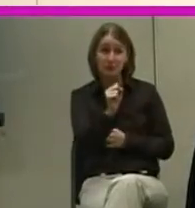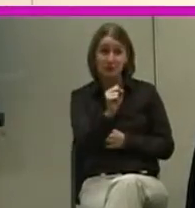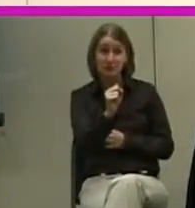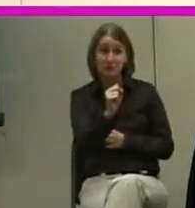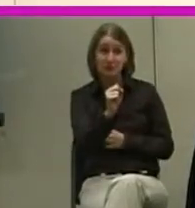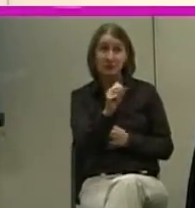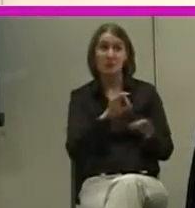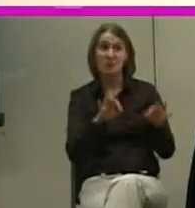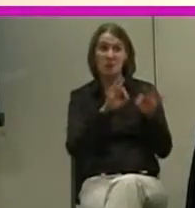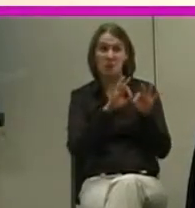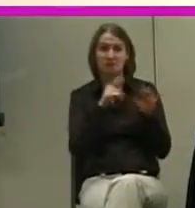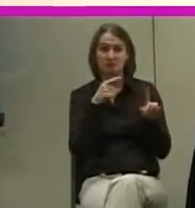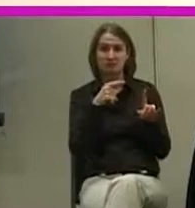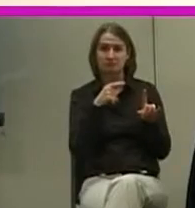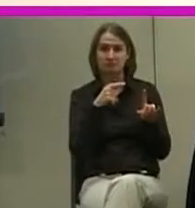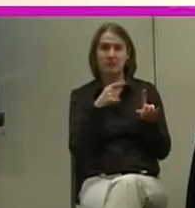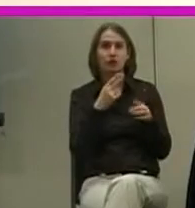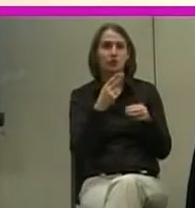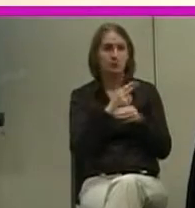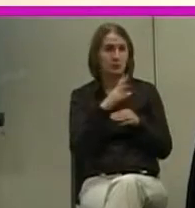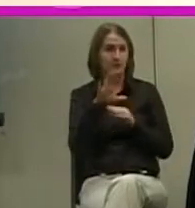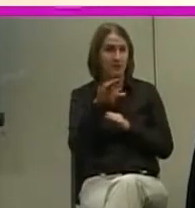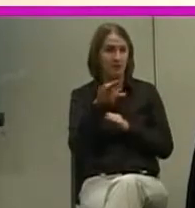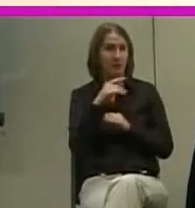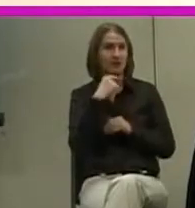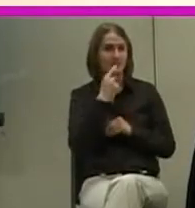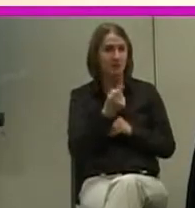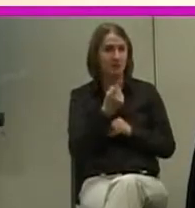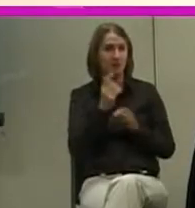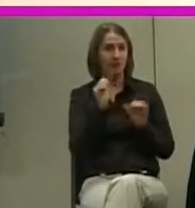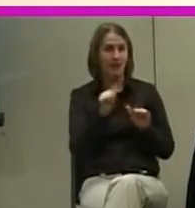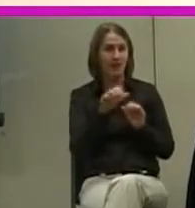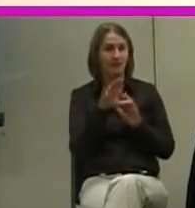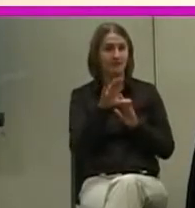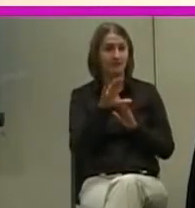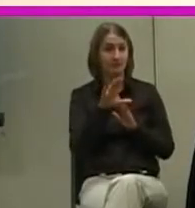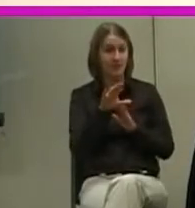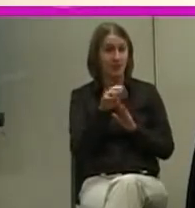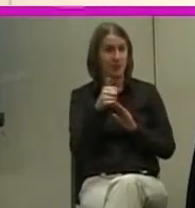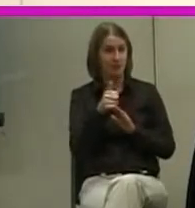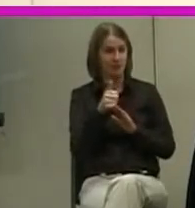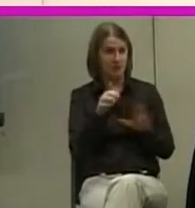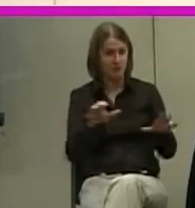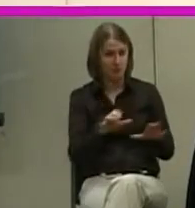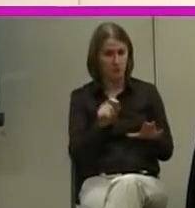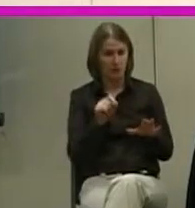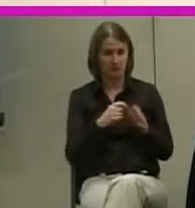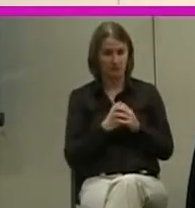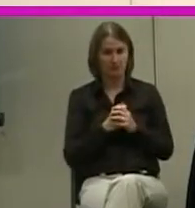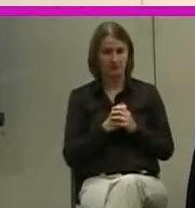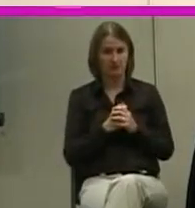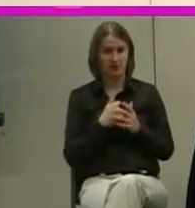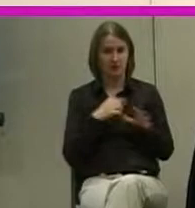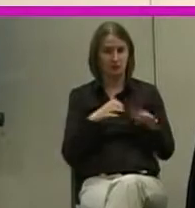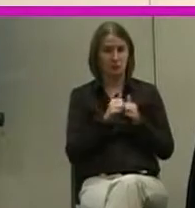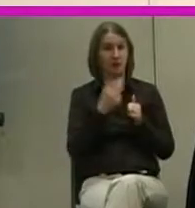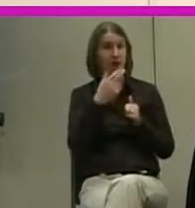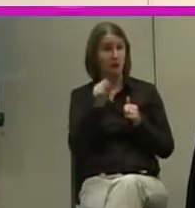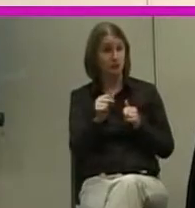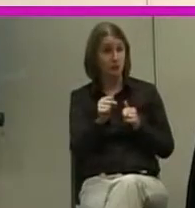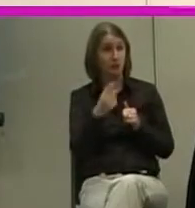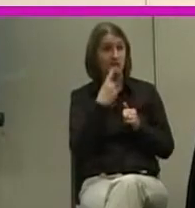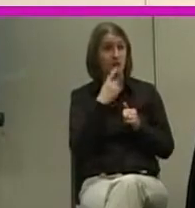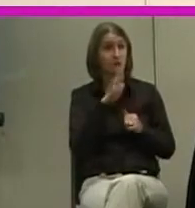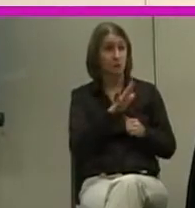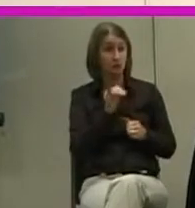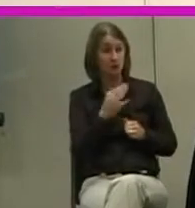trick. Use a video camera and tell them they get to video themselves doing it. In fact, what I've done with high school kids is I've said, your